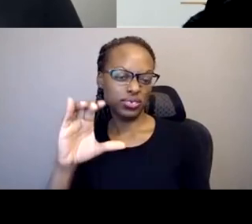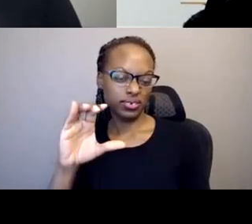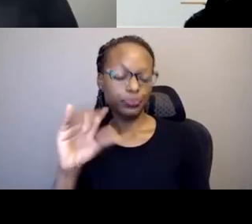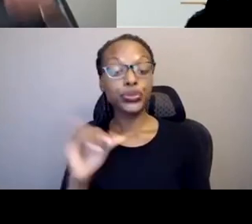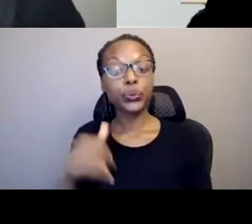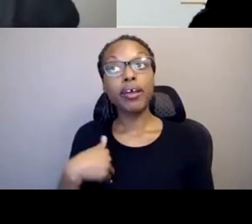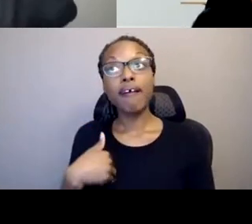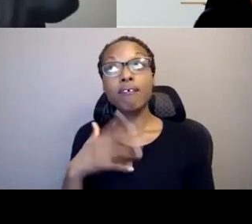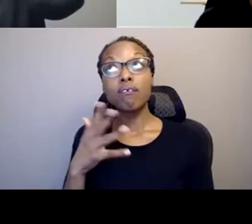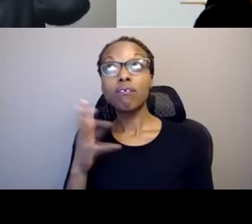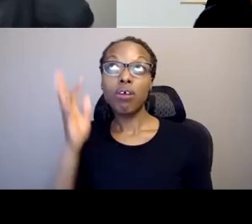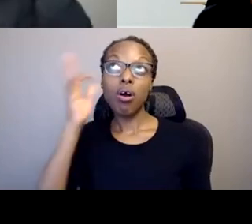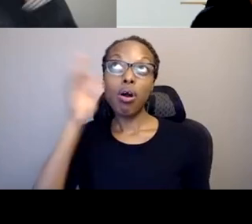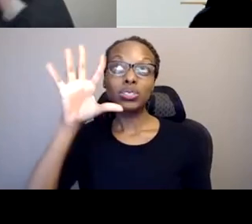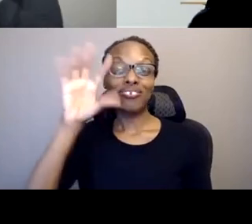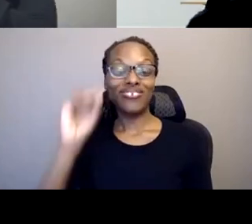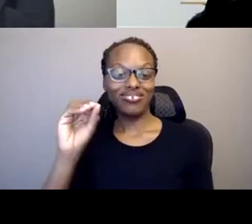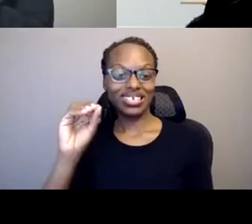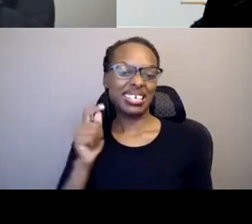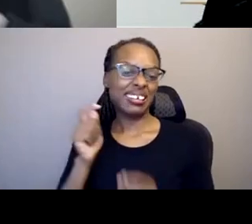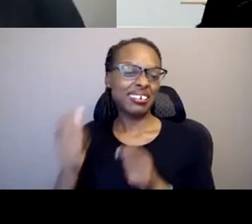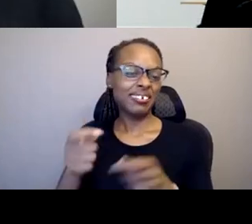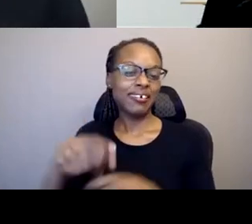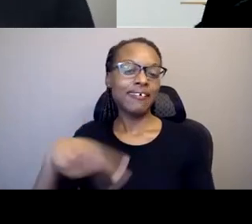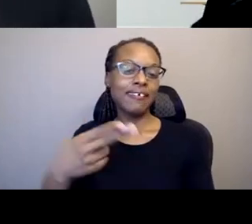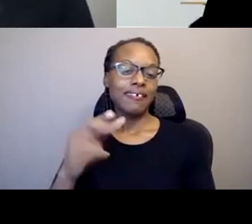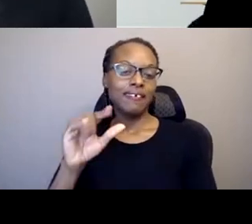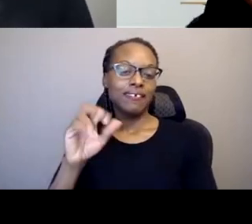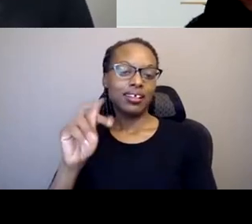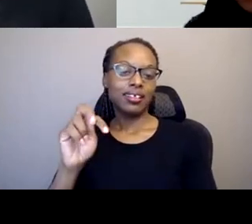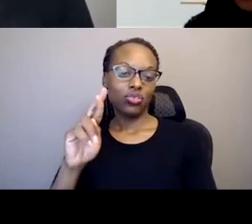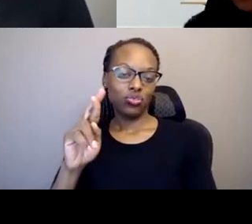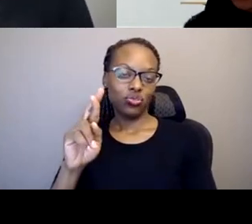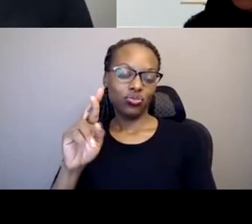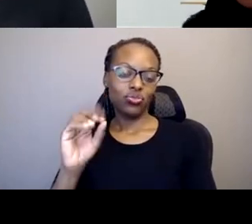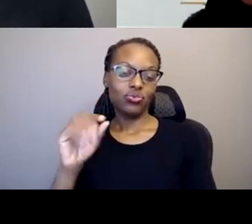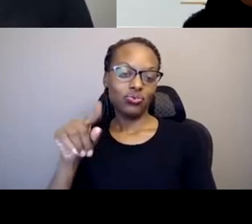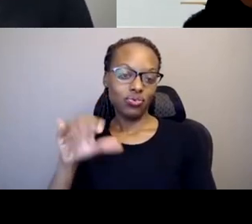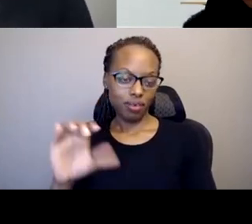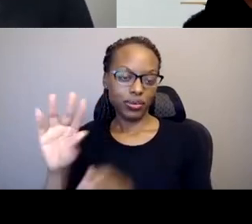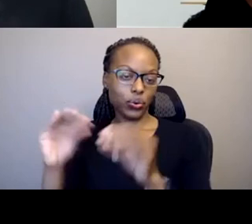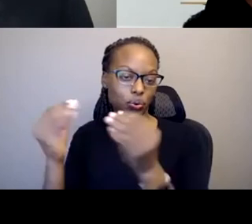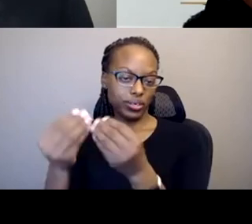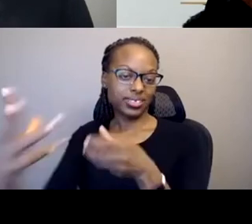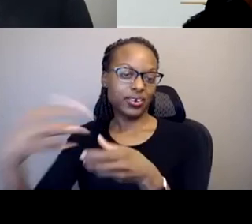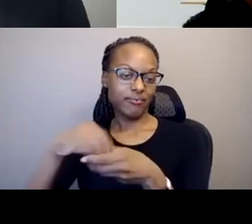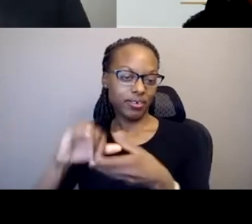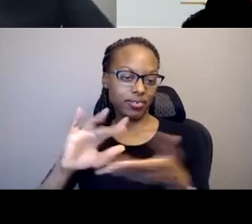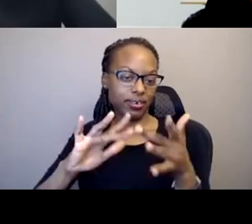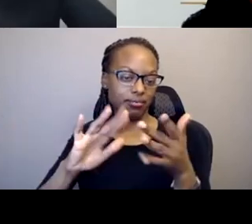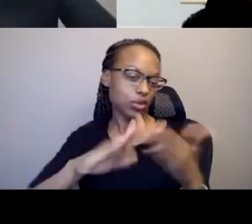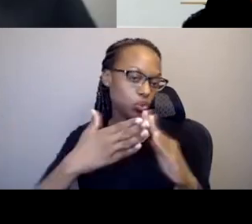philanthropic representatives and folks from intermediary organizations that also fund, that are part of this community. And the real intention